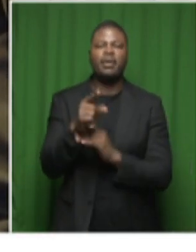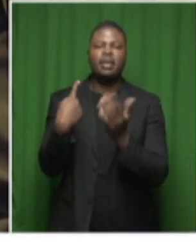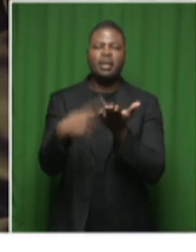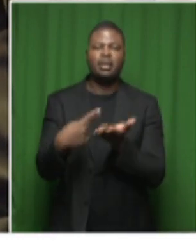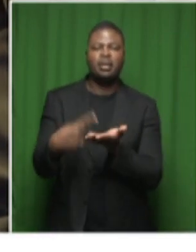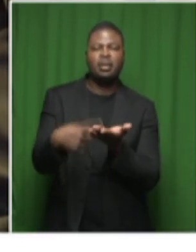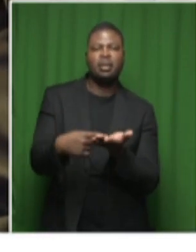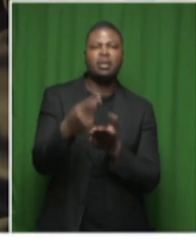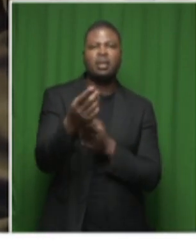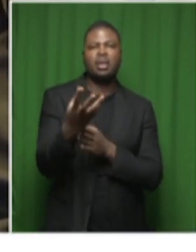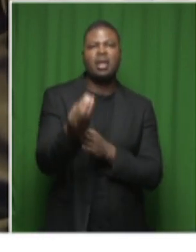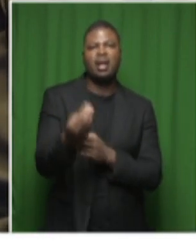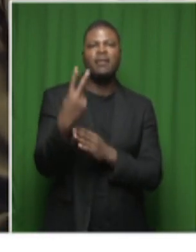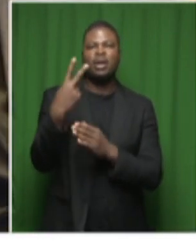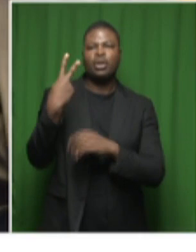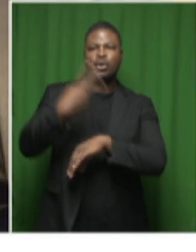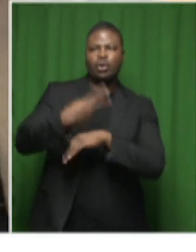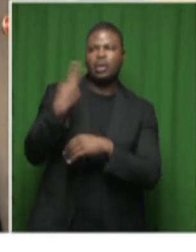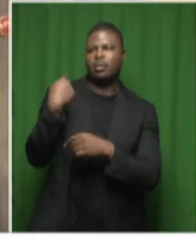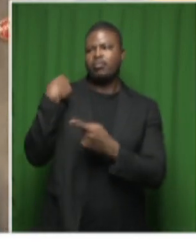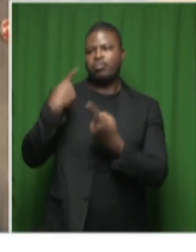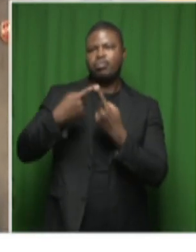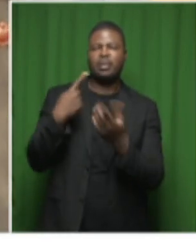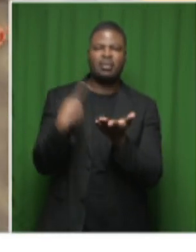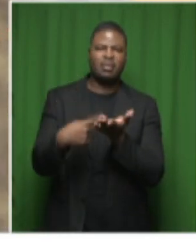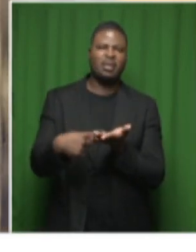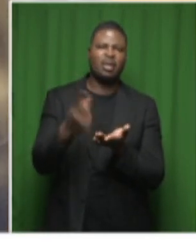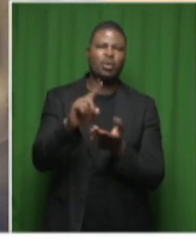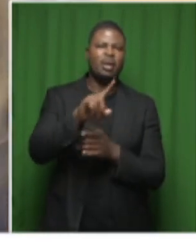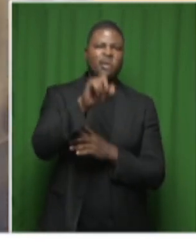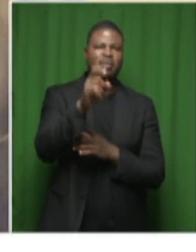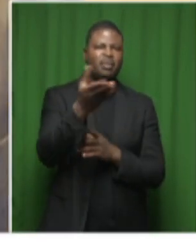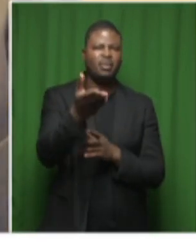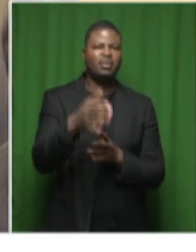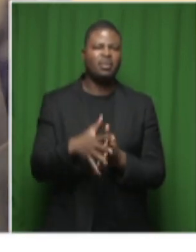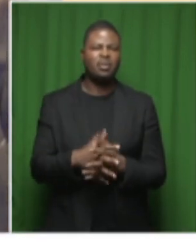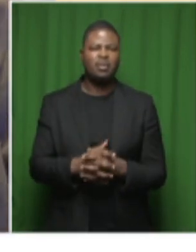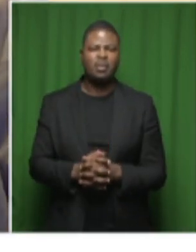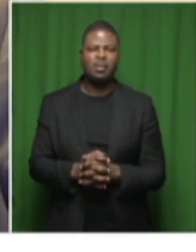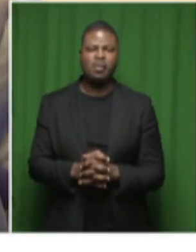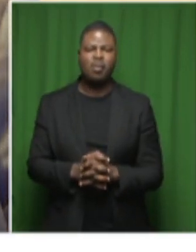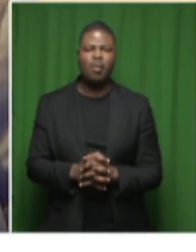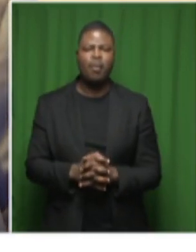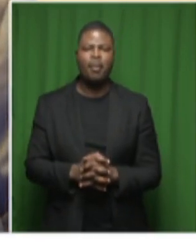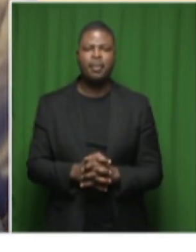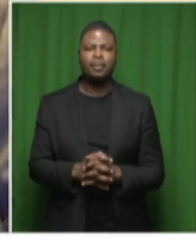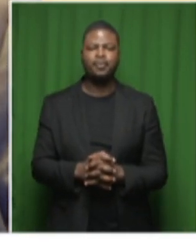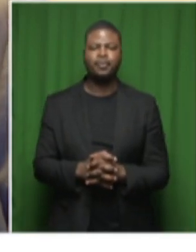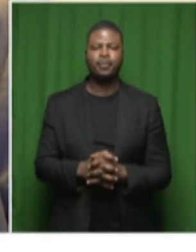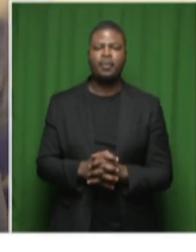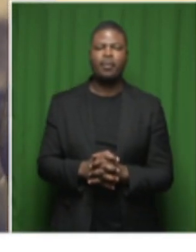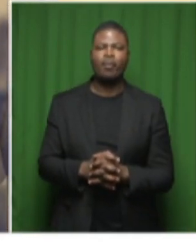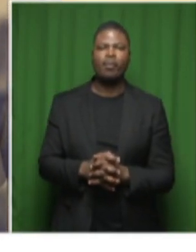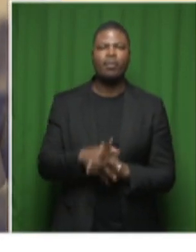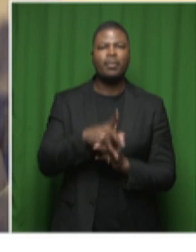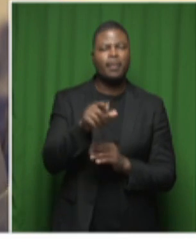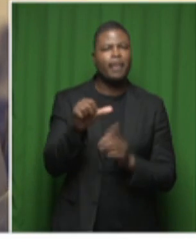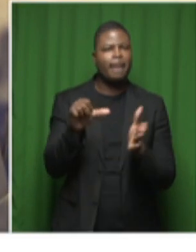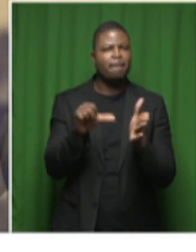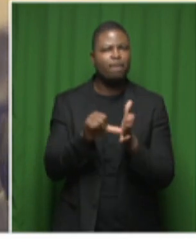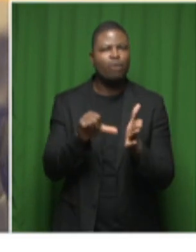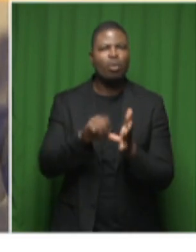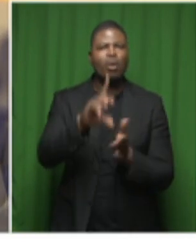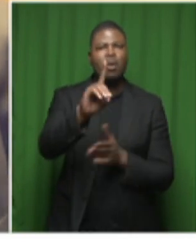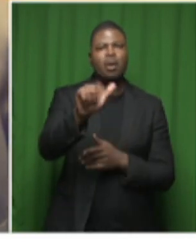discussions that have emerged in the last 2 days? So I think you've mentioned what I think is the most important data that have come